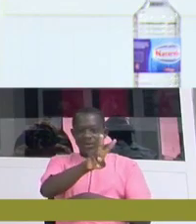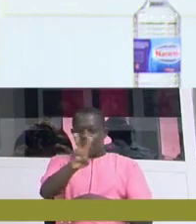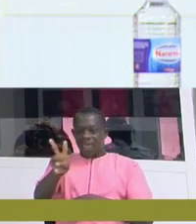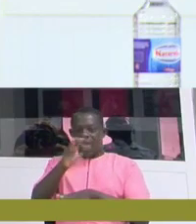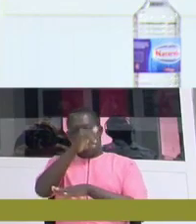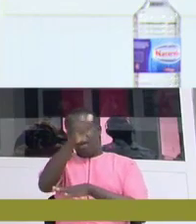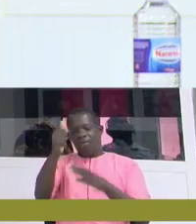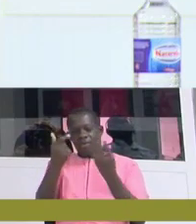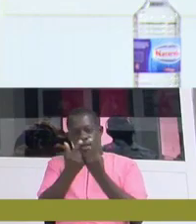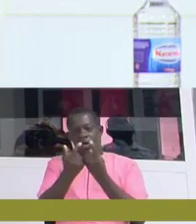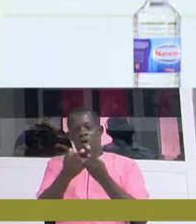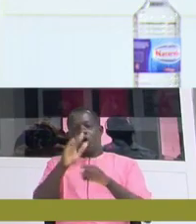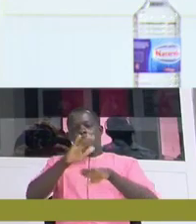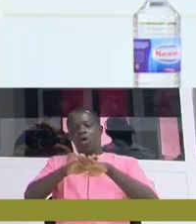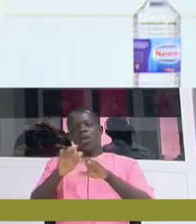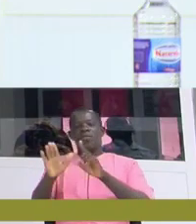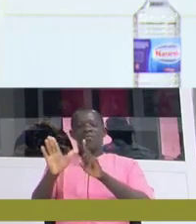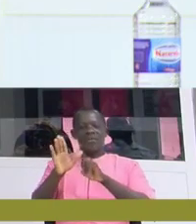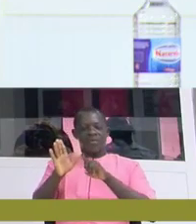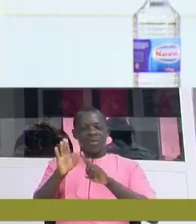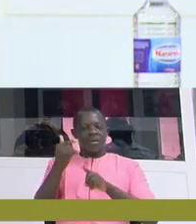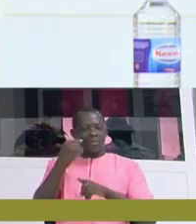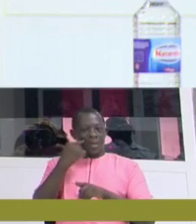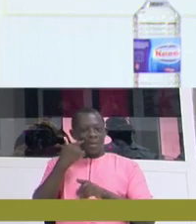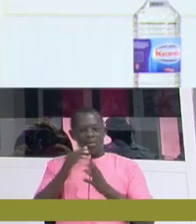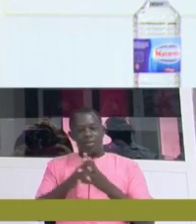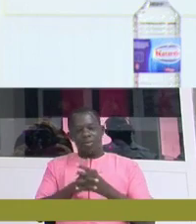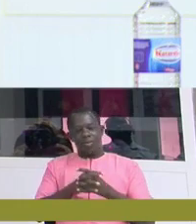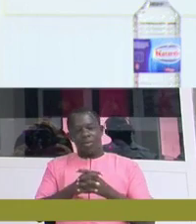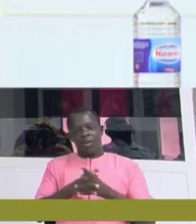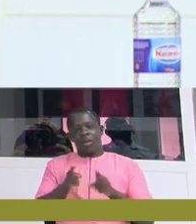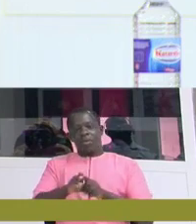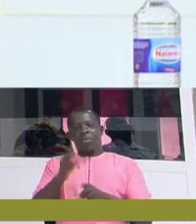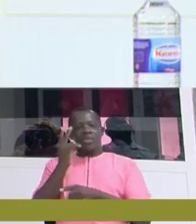the fifth day, I noticed